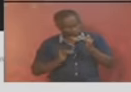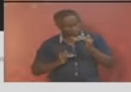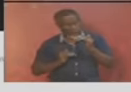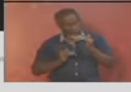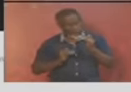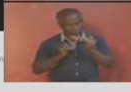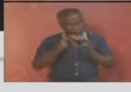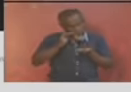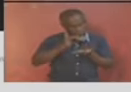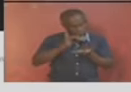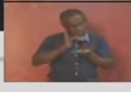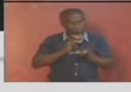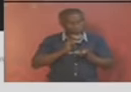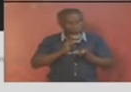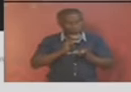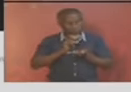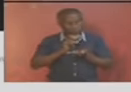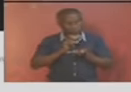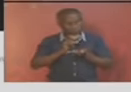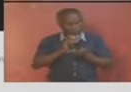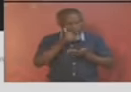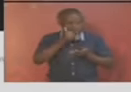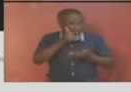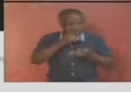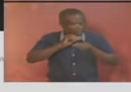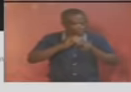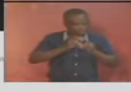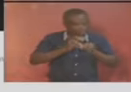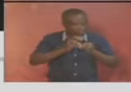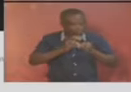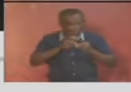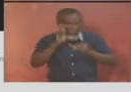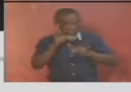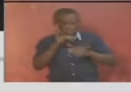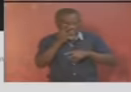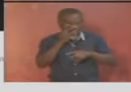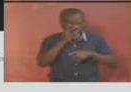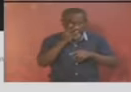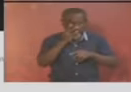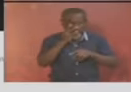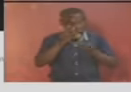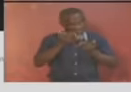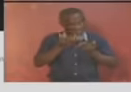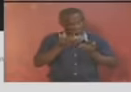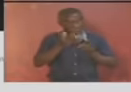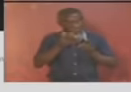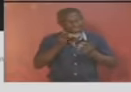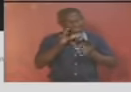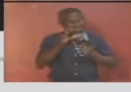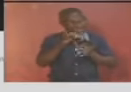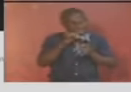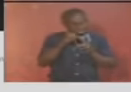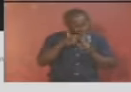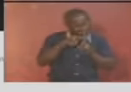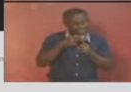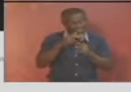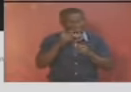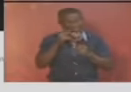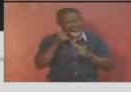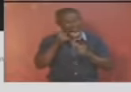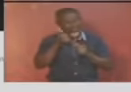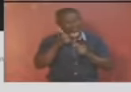the daily numbers, with our 7-day rolling average currently standing around 3 cases per